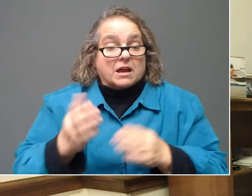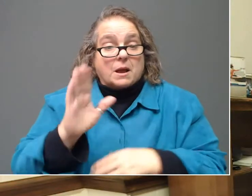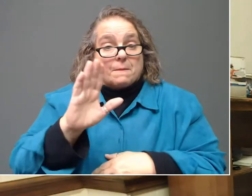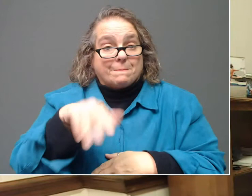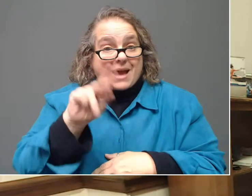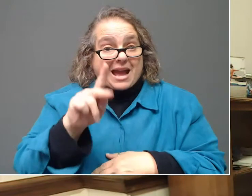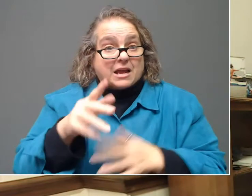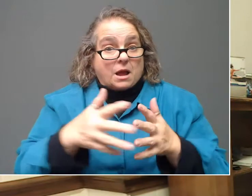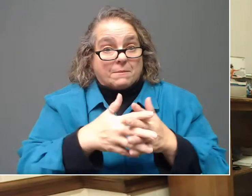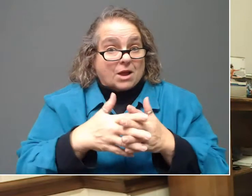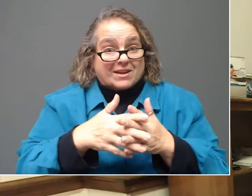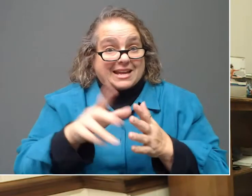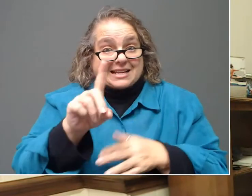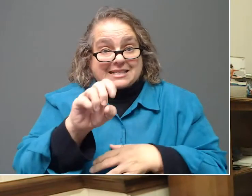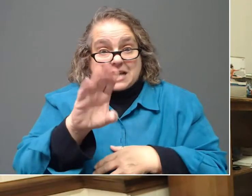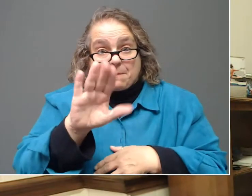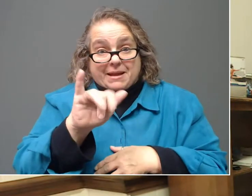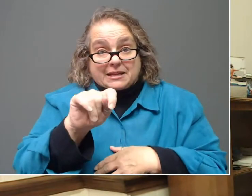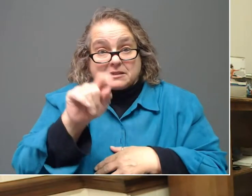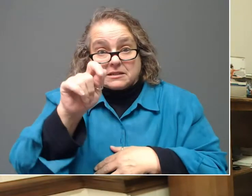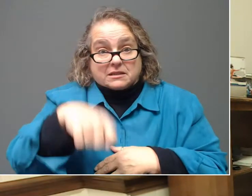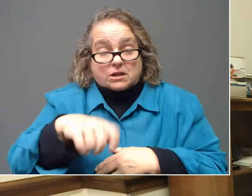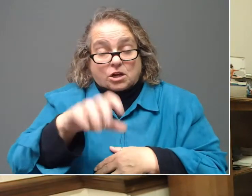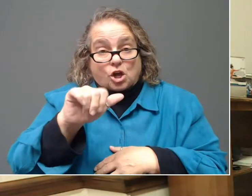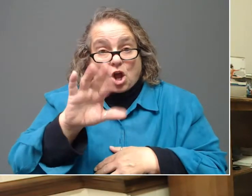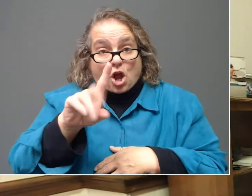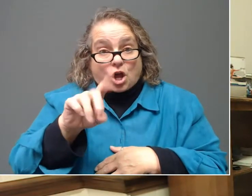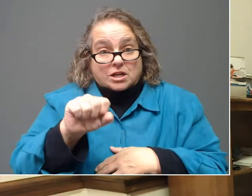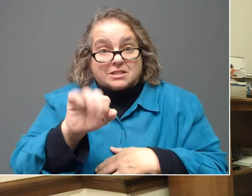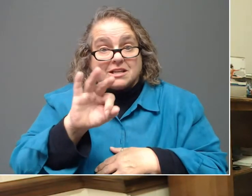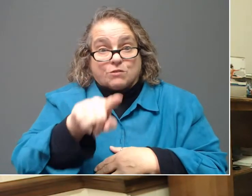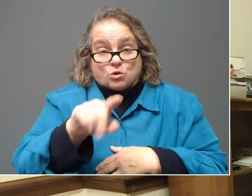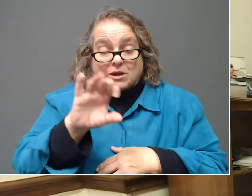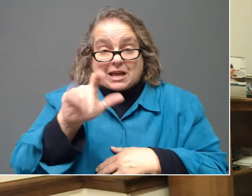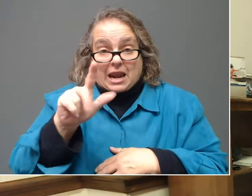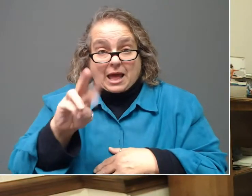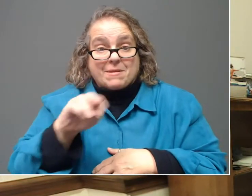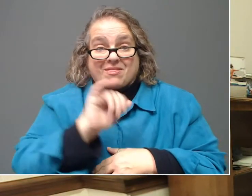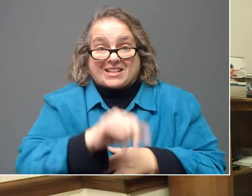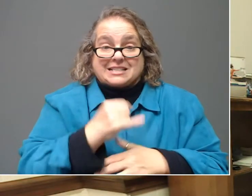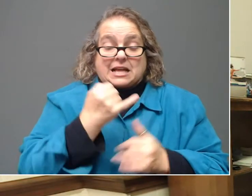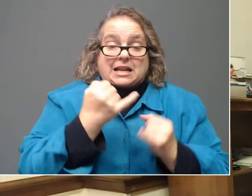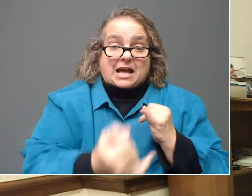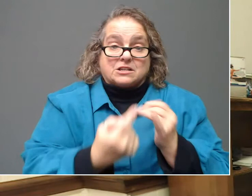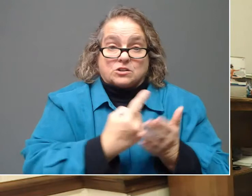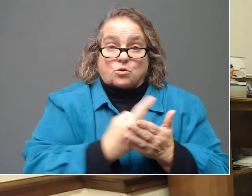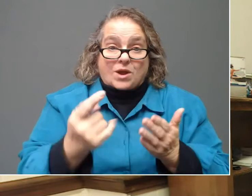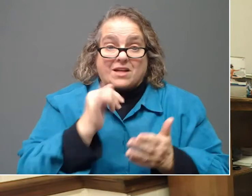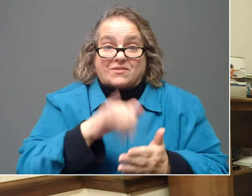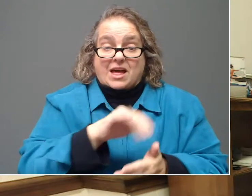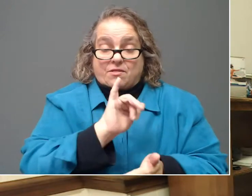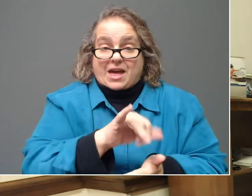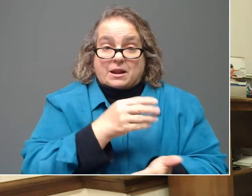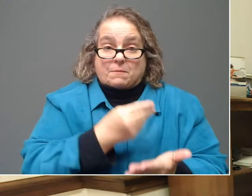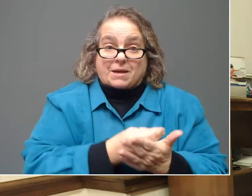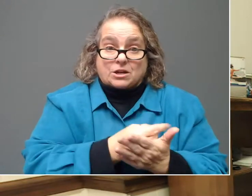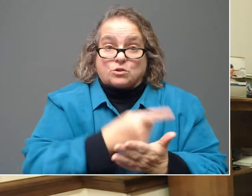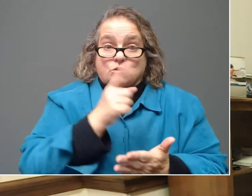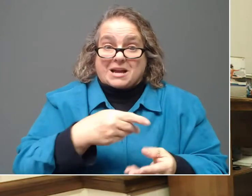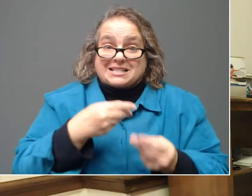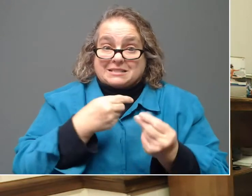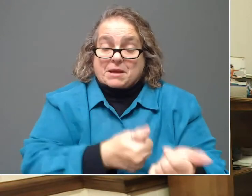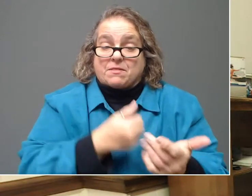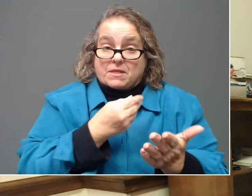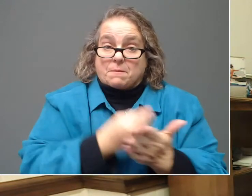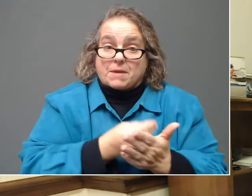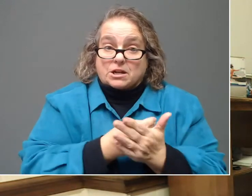If you are one of those claimants, remember this is the last week that those received money, and you've got to spend off the money on those no